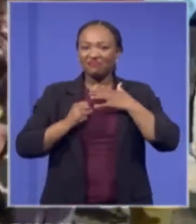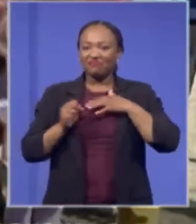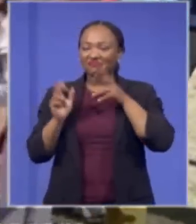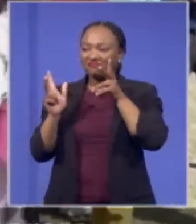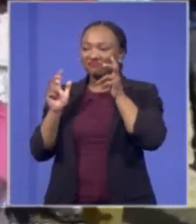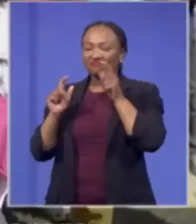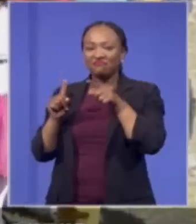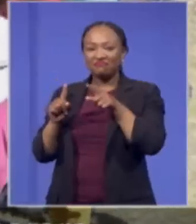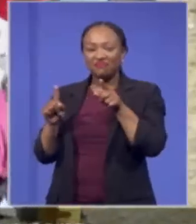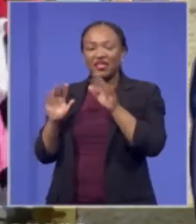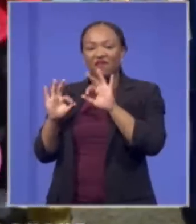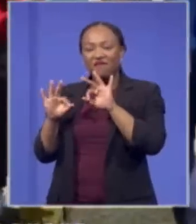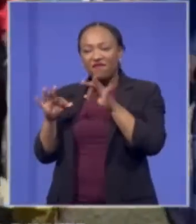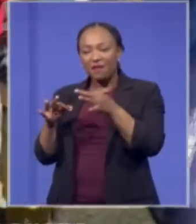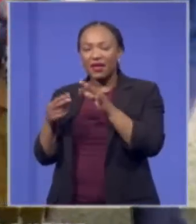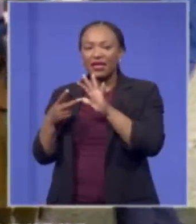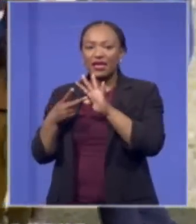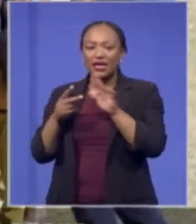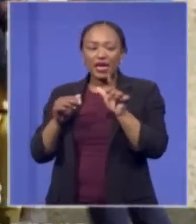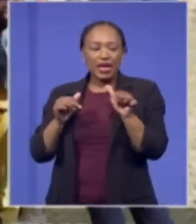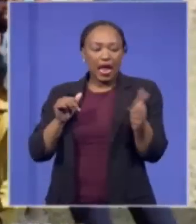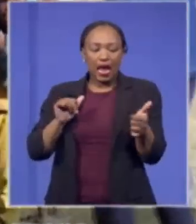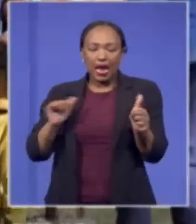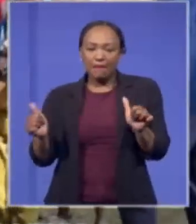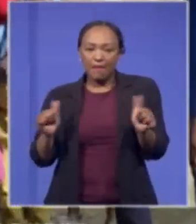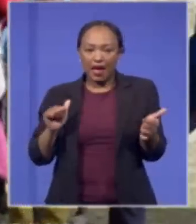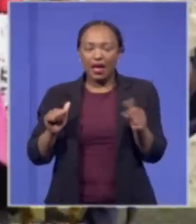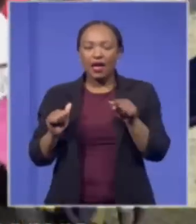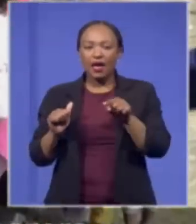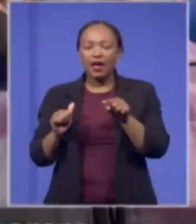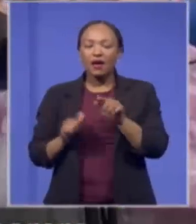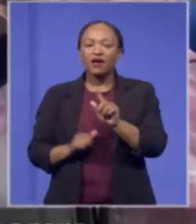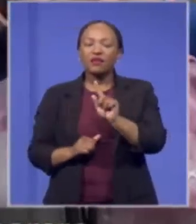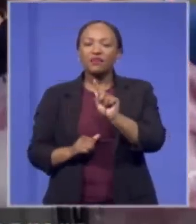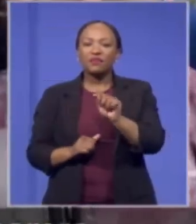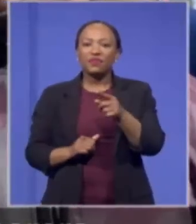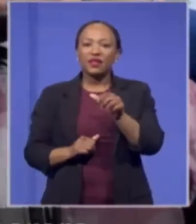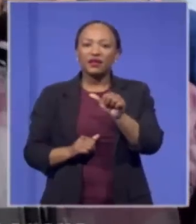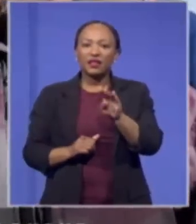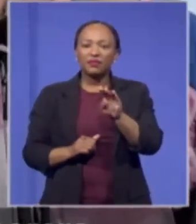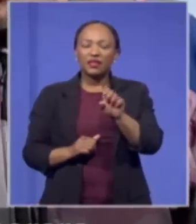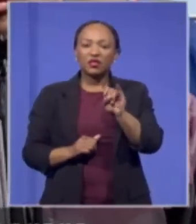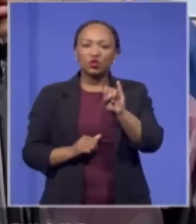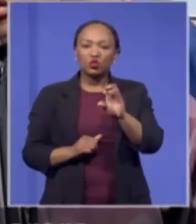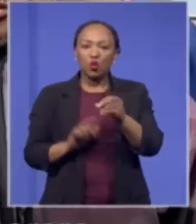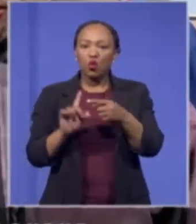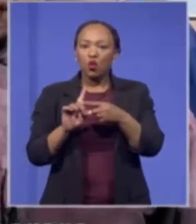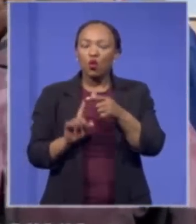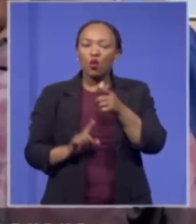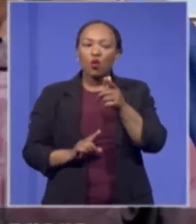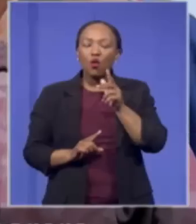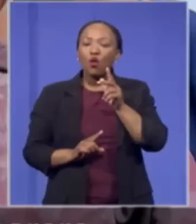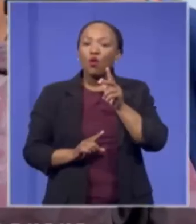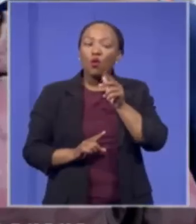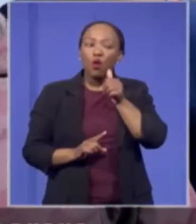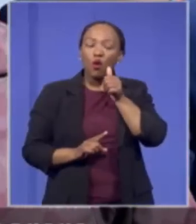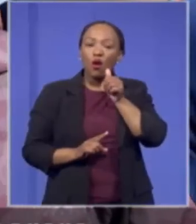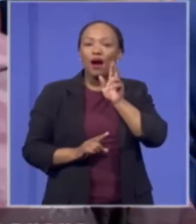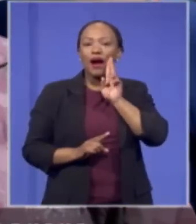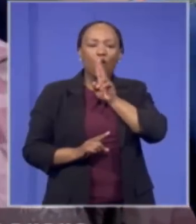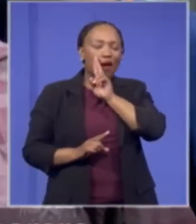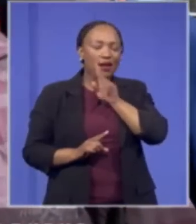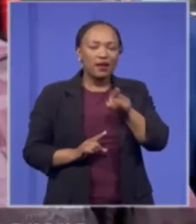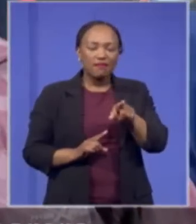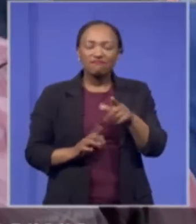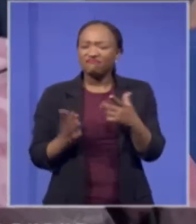mo balelapa le baagisane ke bua jalo le Thabiso Dijana e leng rangwane wa ga Tete. Re tlhalosetse fela go le ikutlwa jang